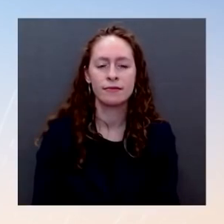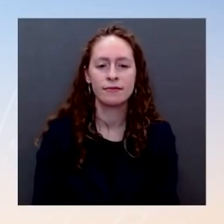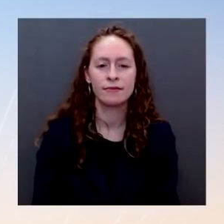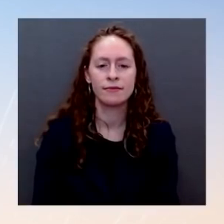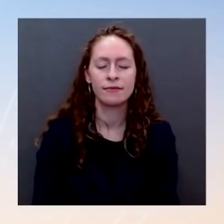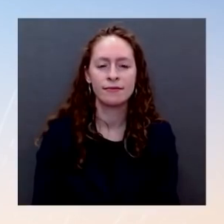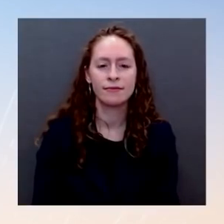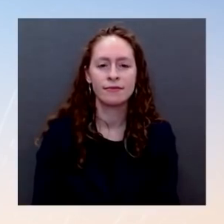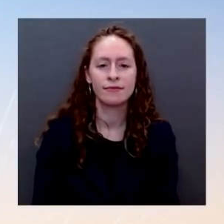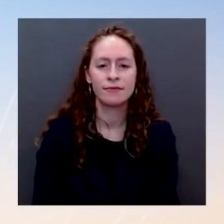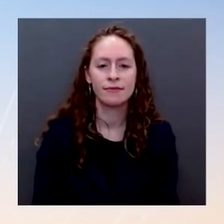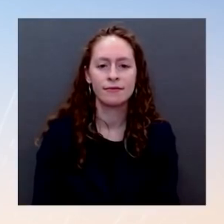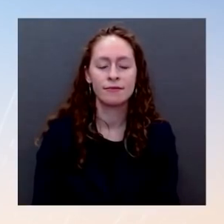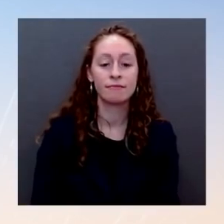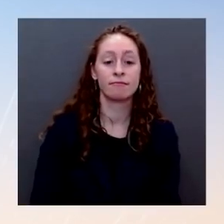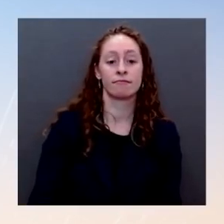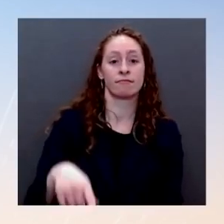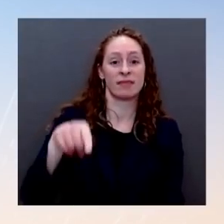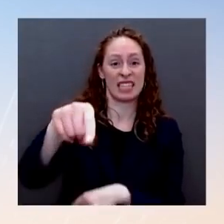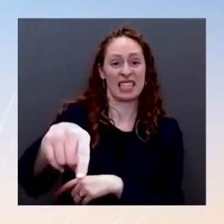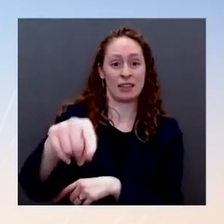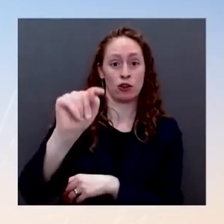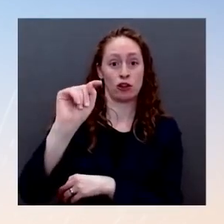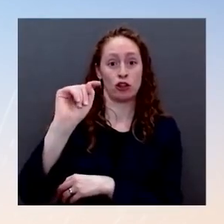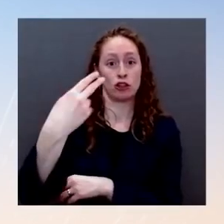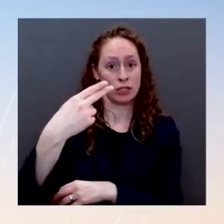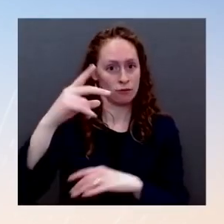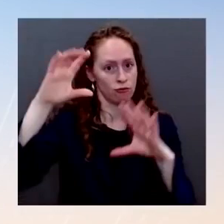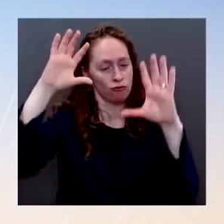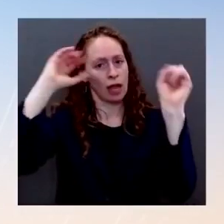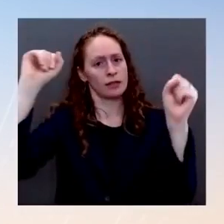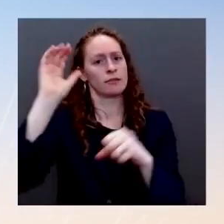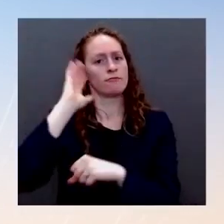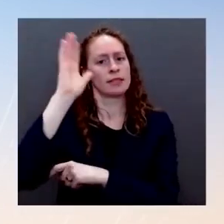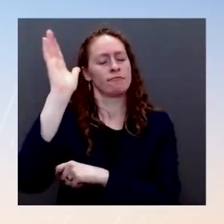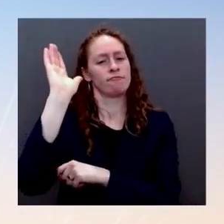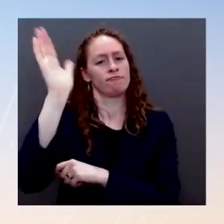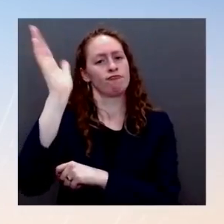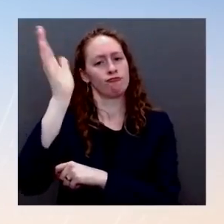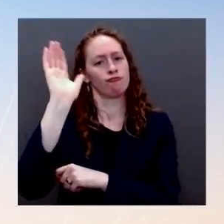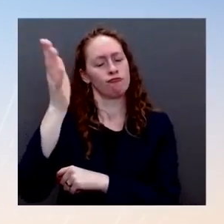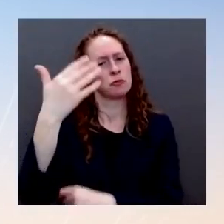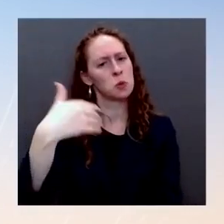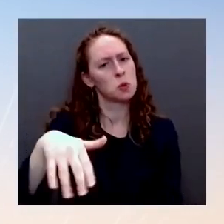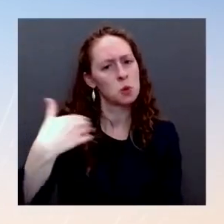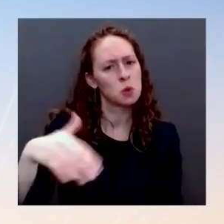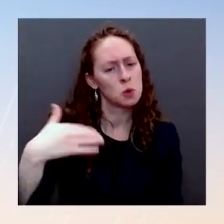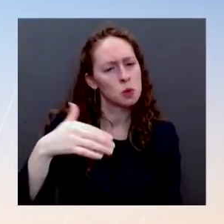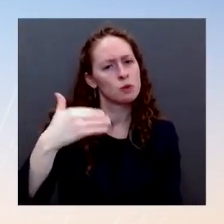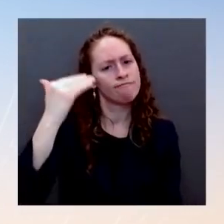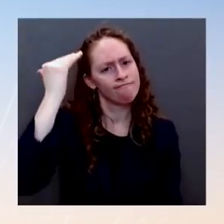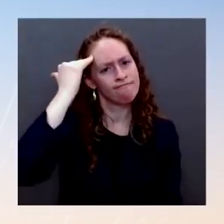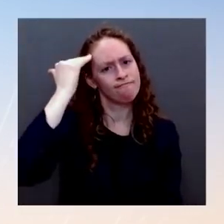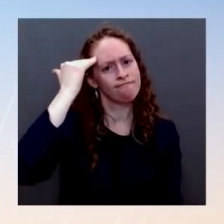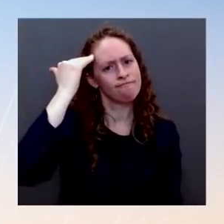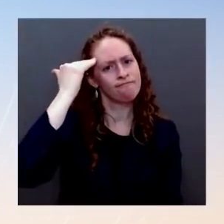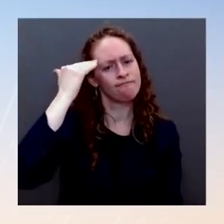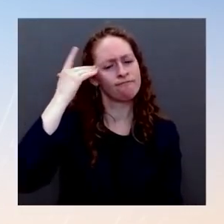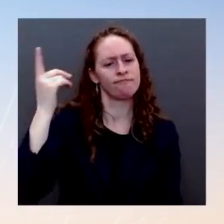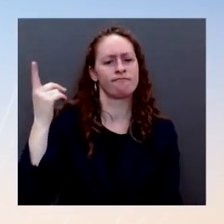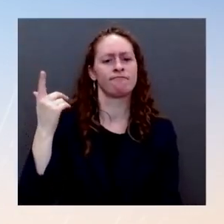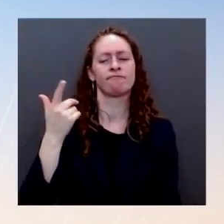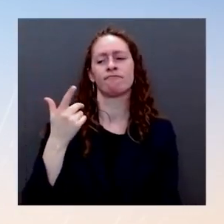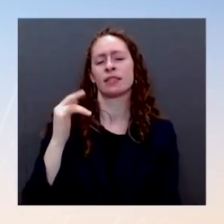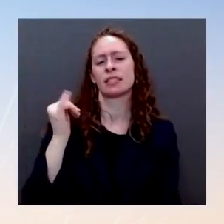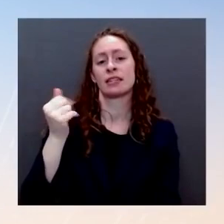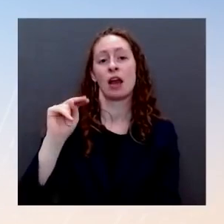the January 6 events. But could you talk a little bit about why he refrains, to the extent that he does, it seems, from